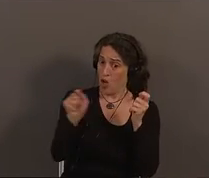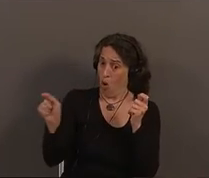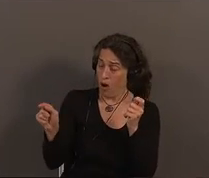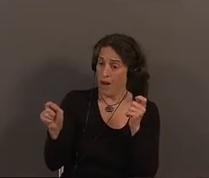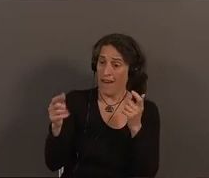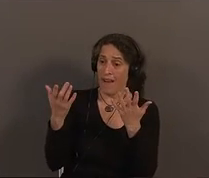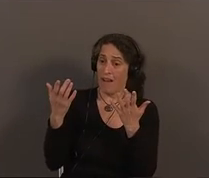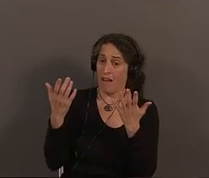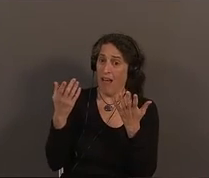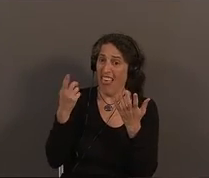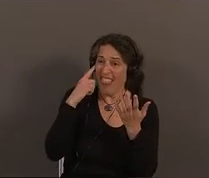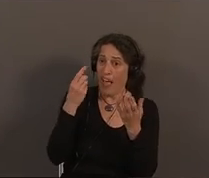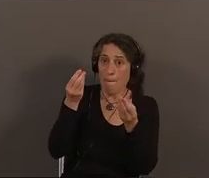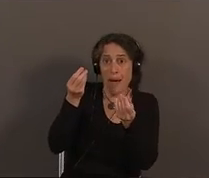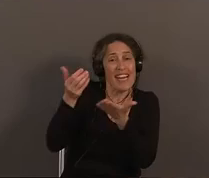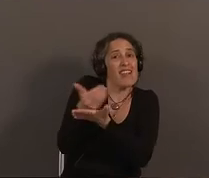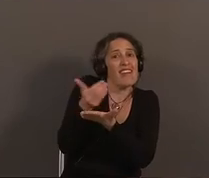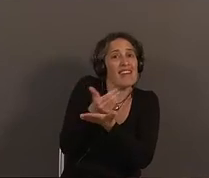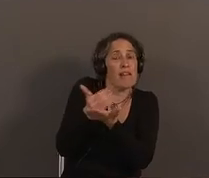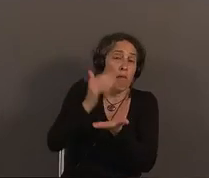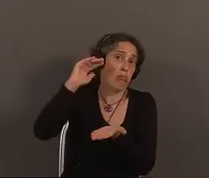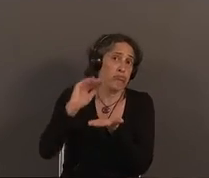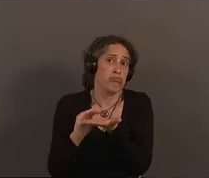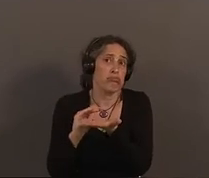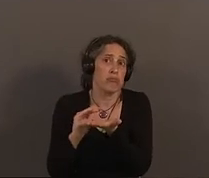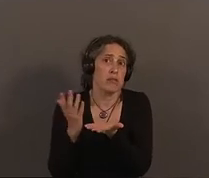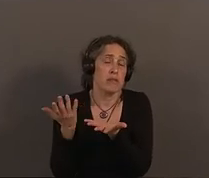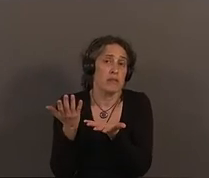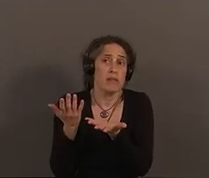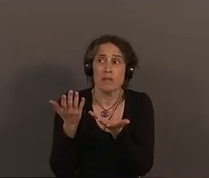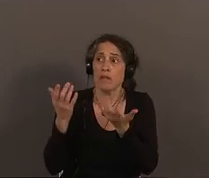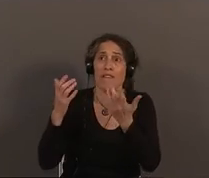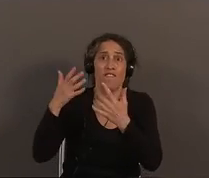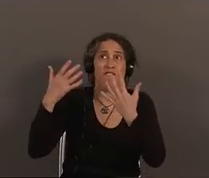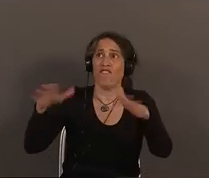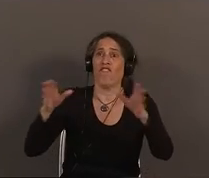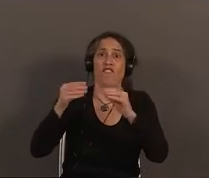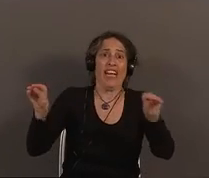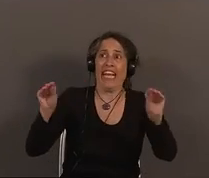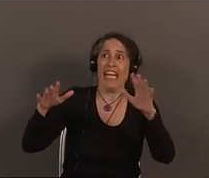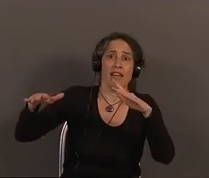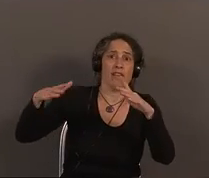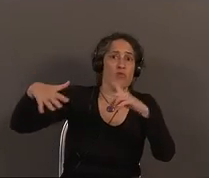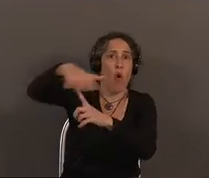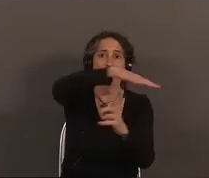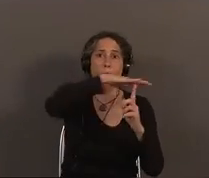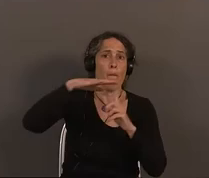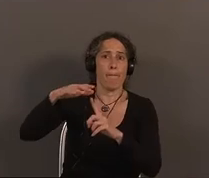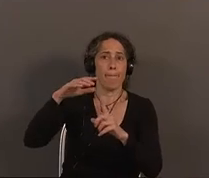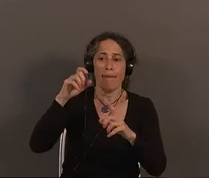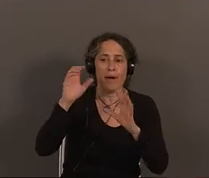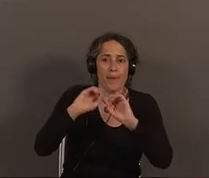of charge roaming system. So how do they compensate? Have they already started to compensate? Well, I